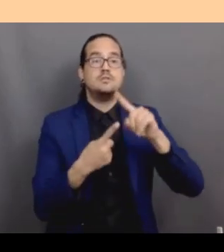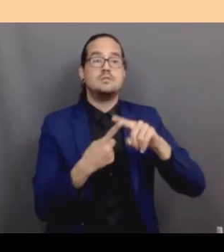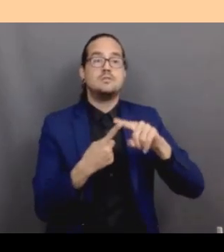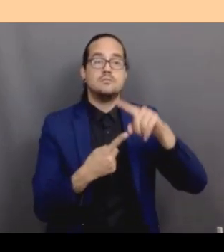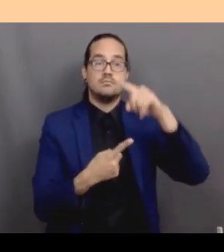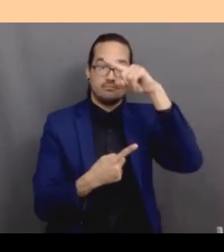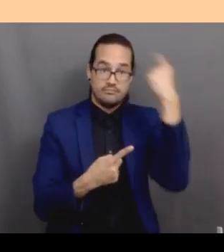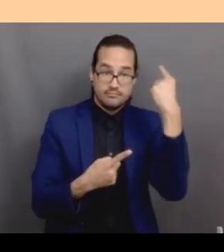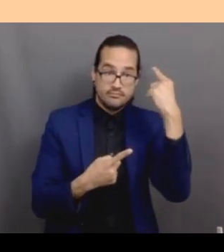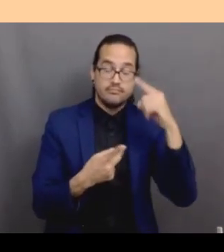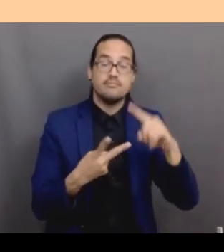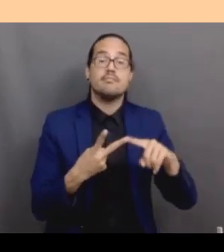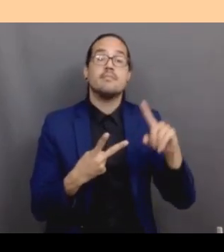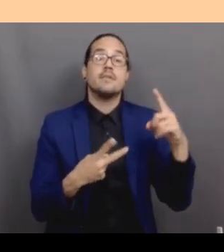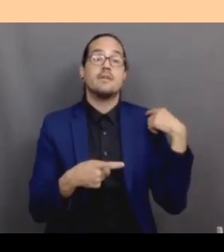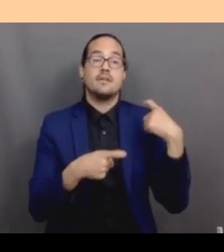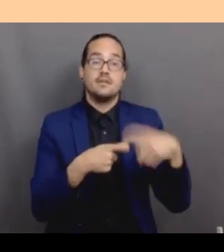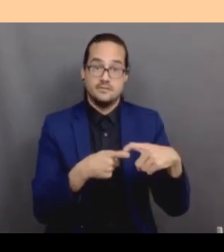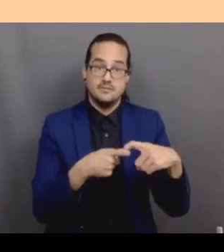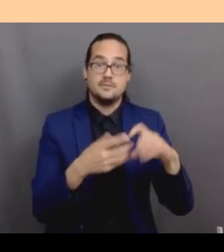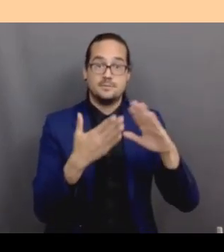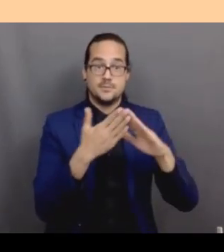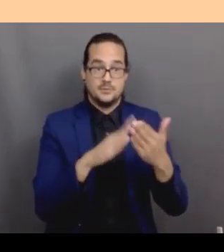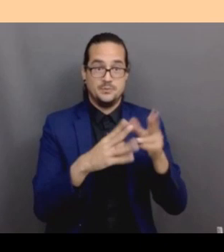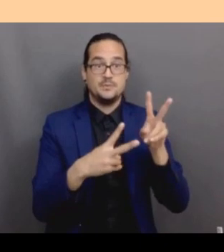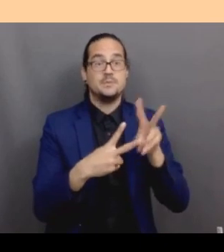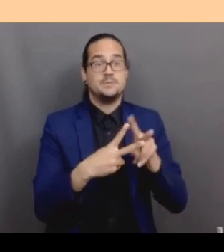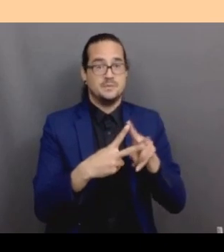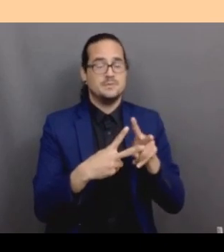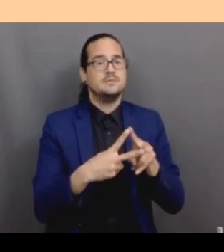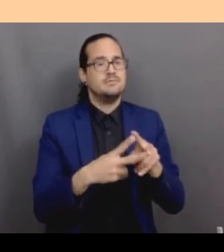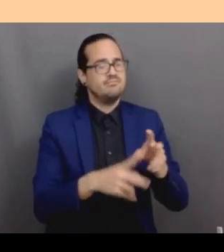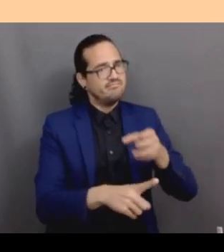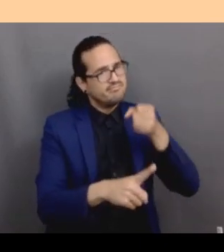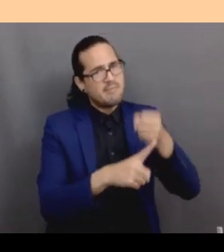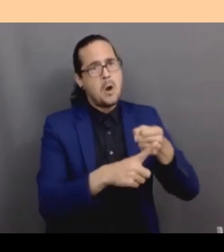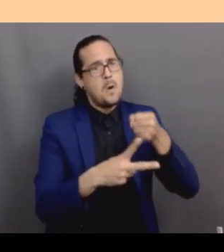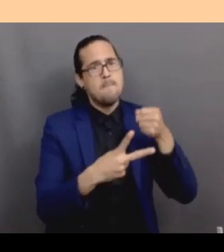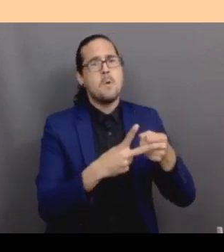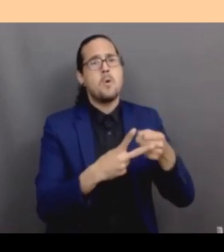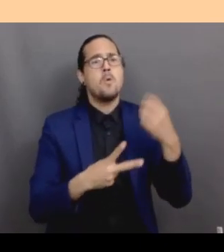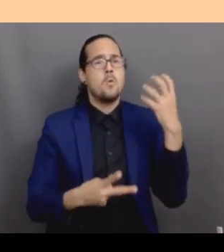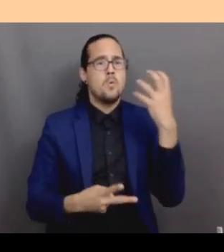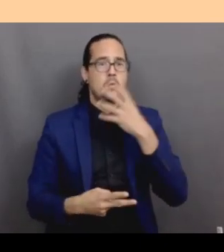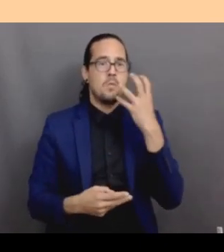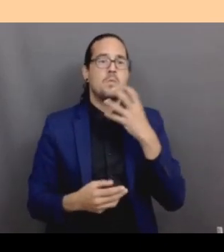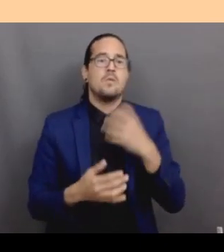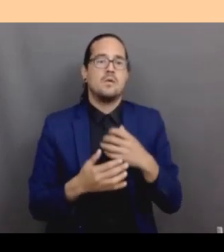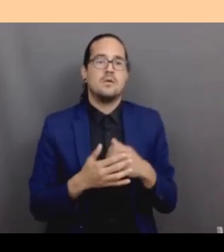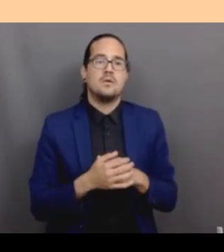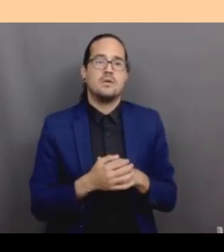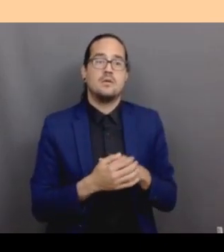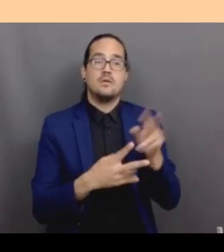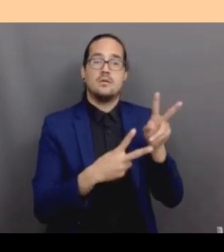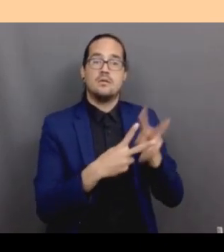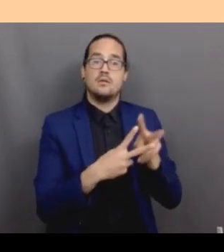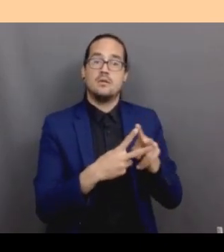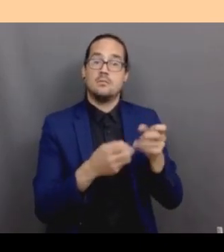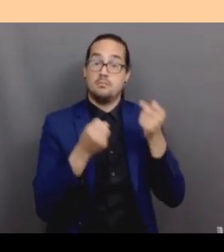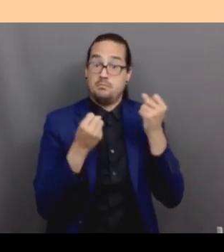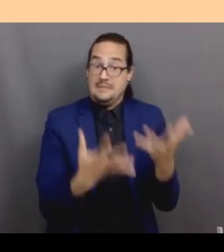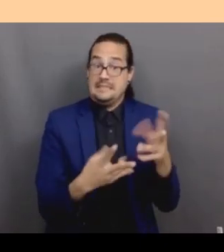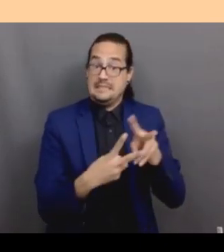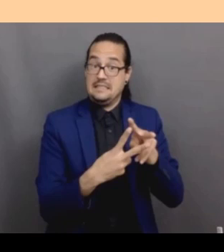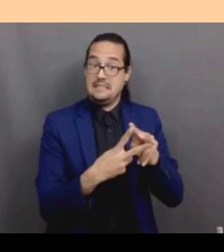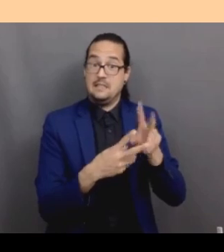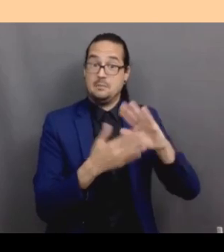to this with underlying health conditions. Sometimes there is a disproportionate share of